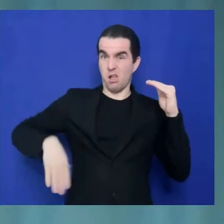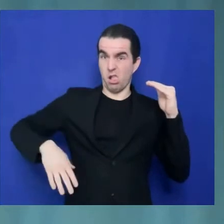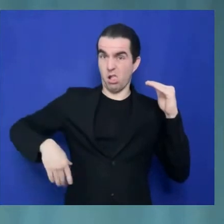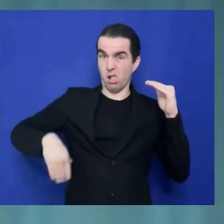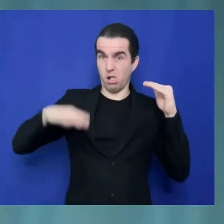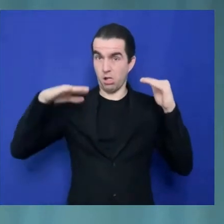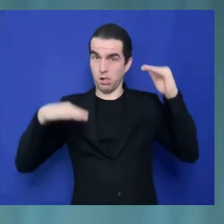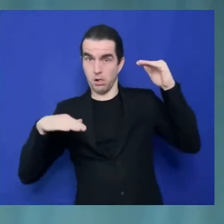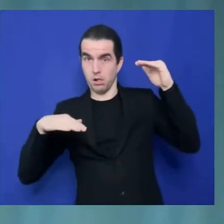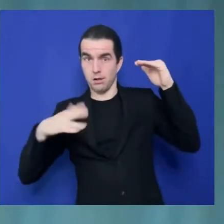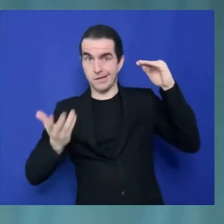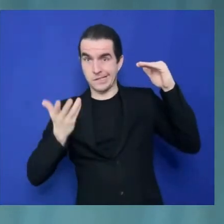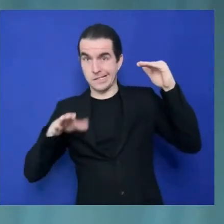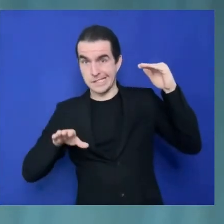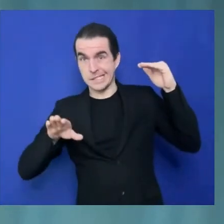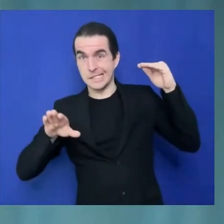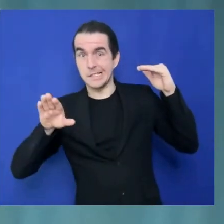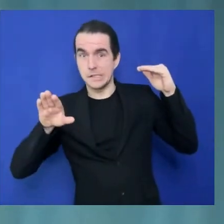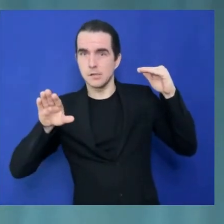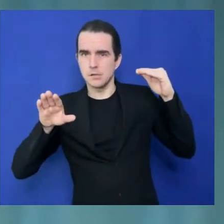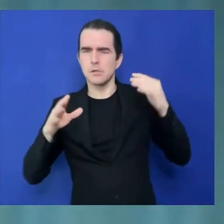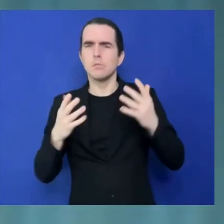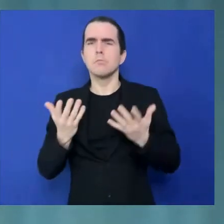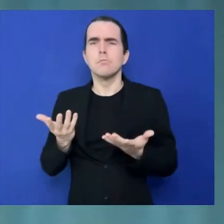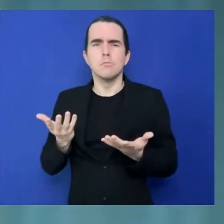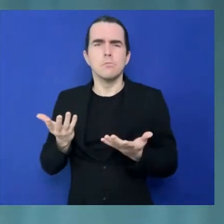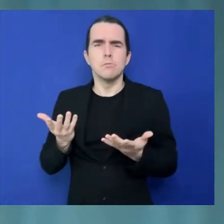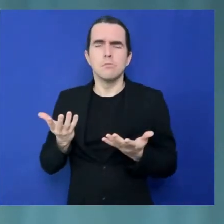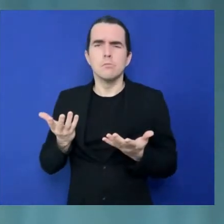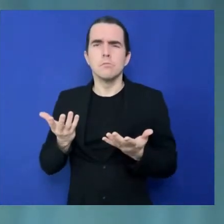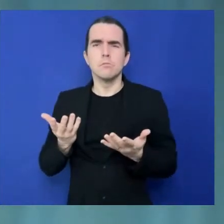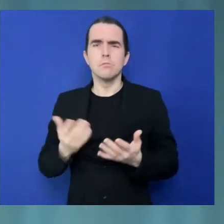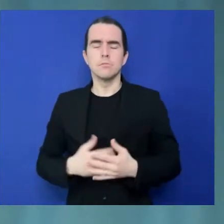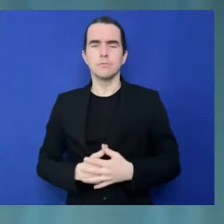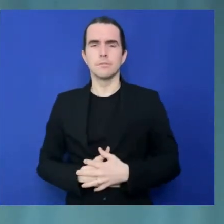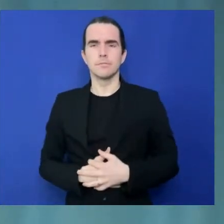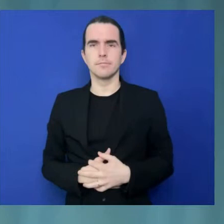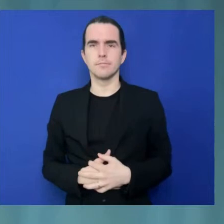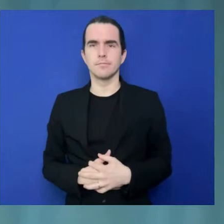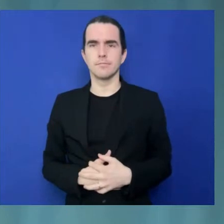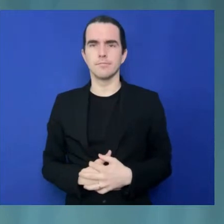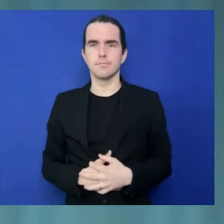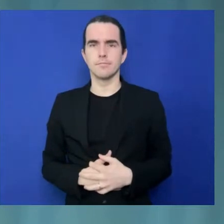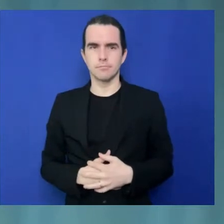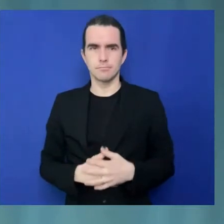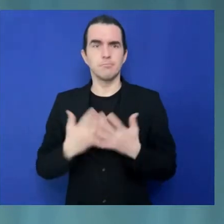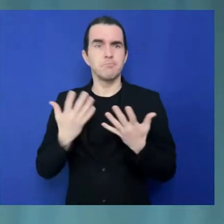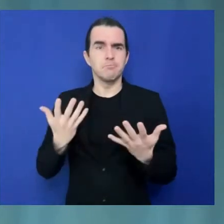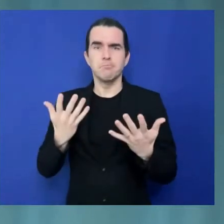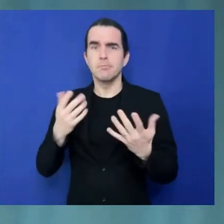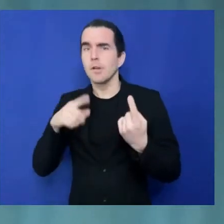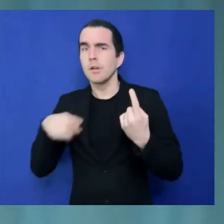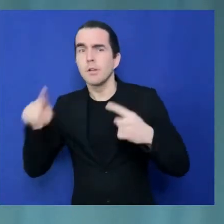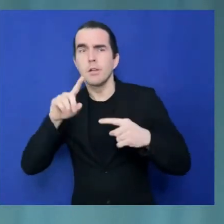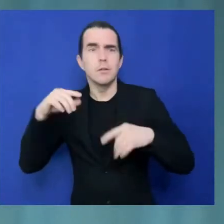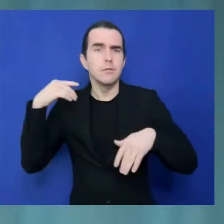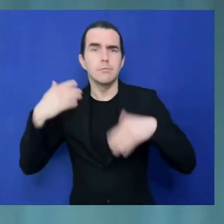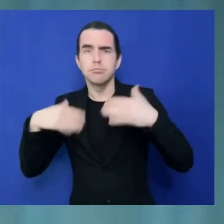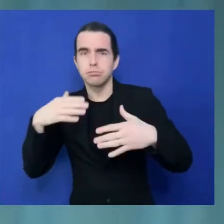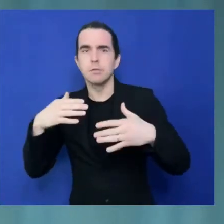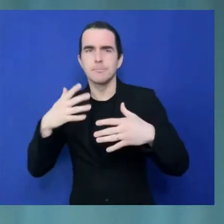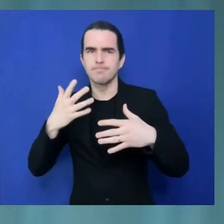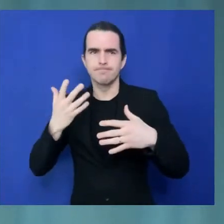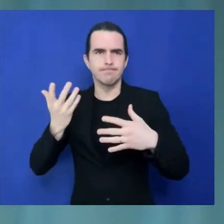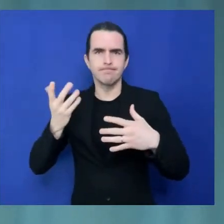the private sector, the UN and international organizations, young people, educators, and all stakeholders to address these